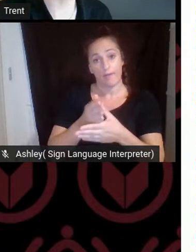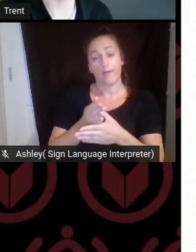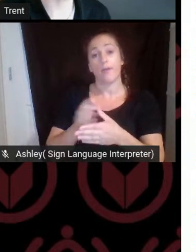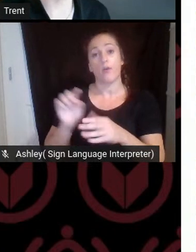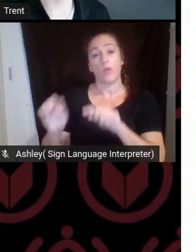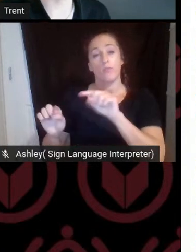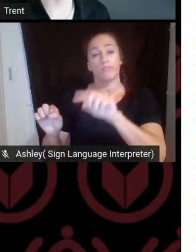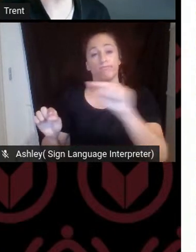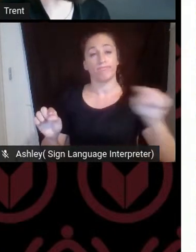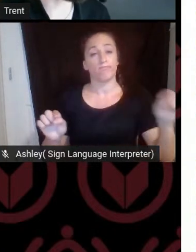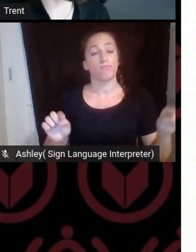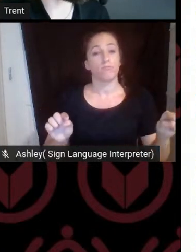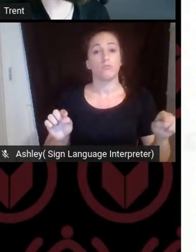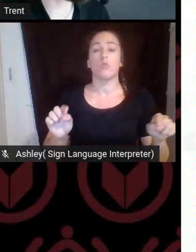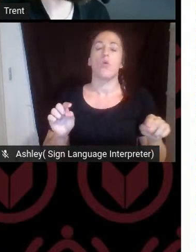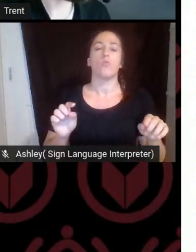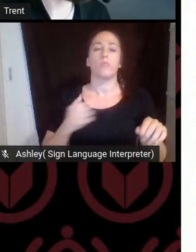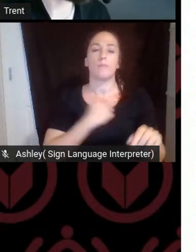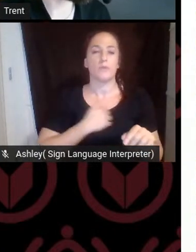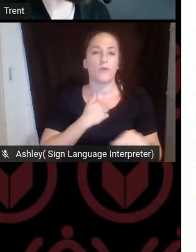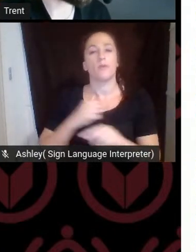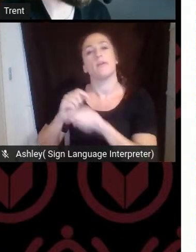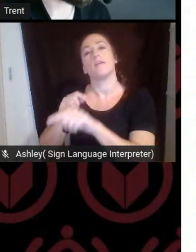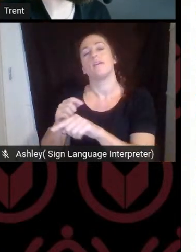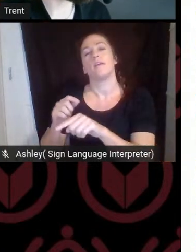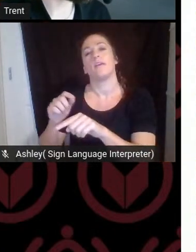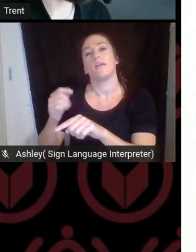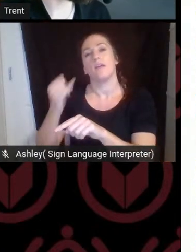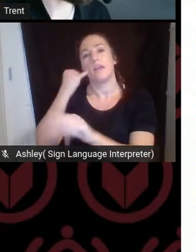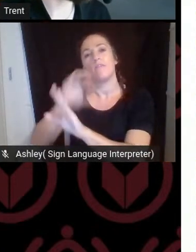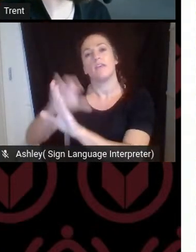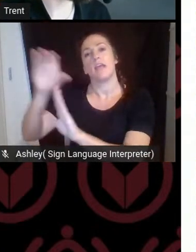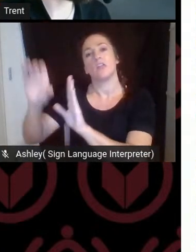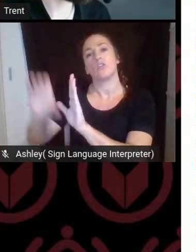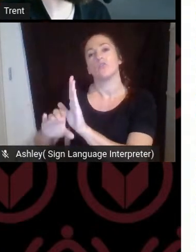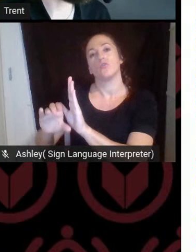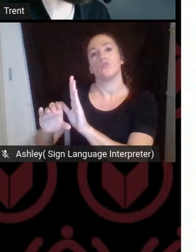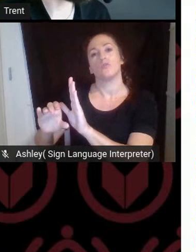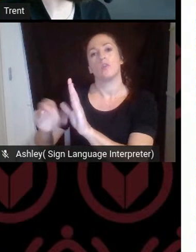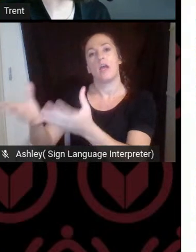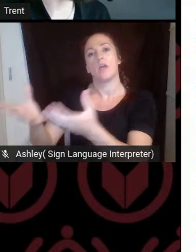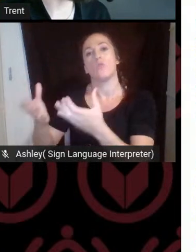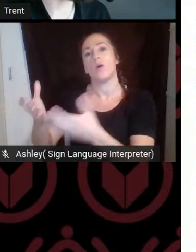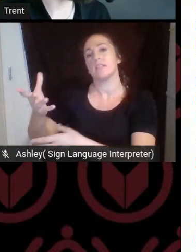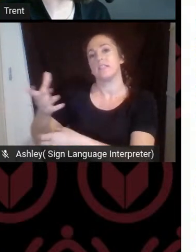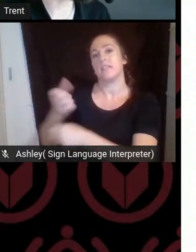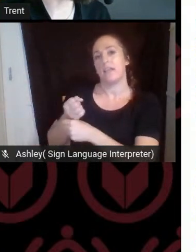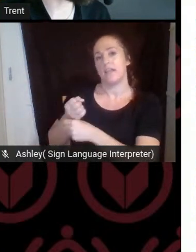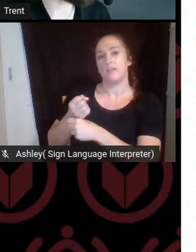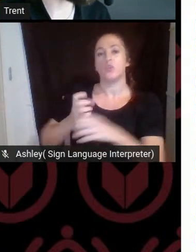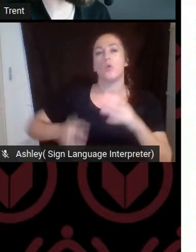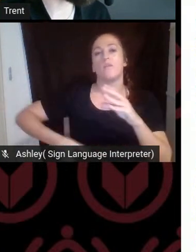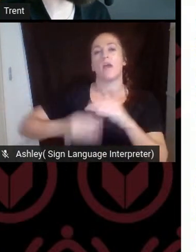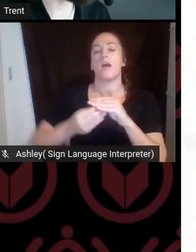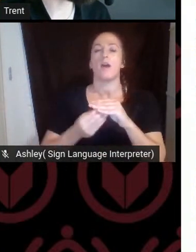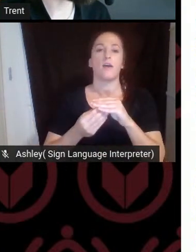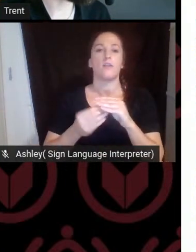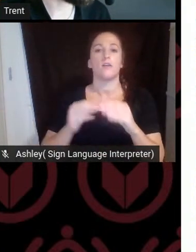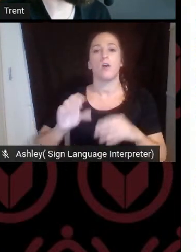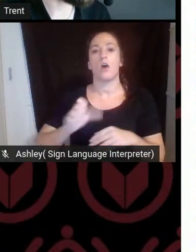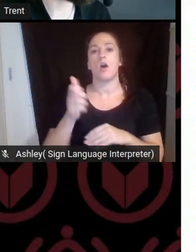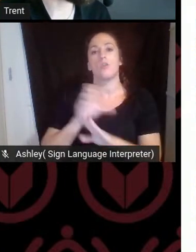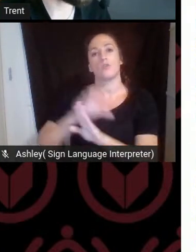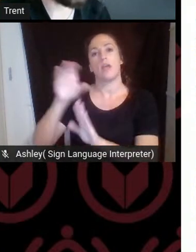add. I'm sorry, to receive calendars from others, you can click on add other calendars, and you can use subscribe to